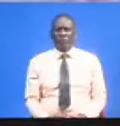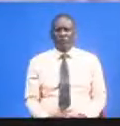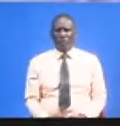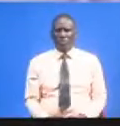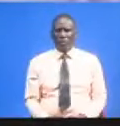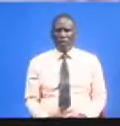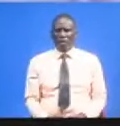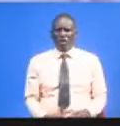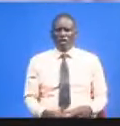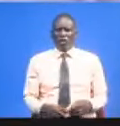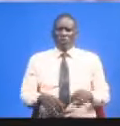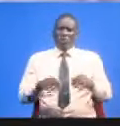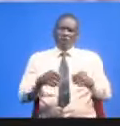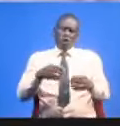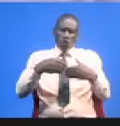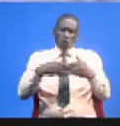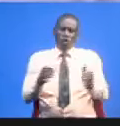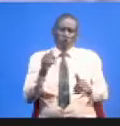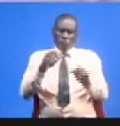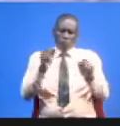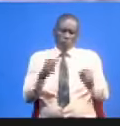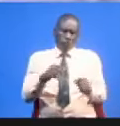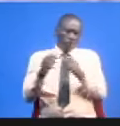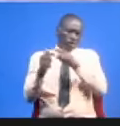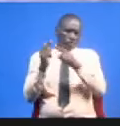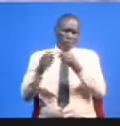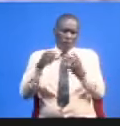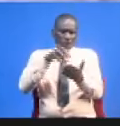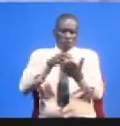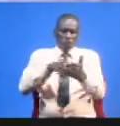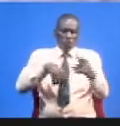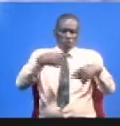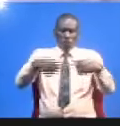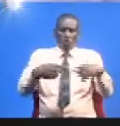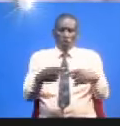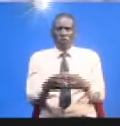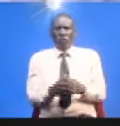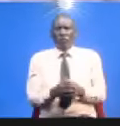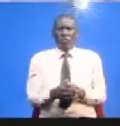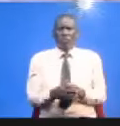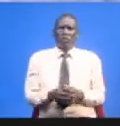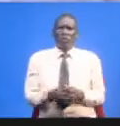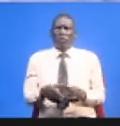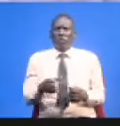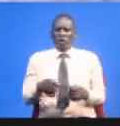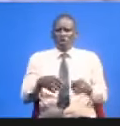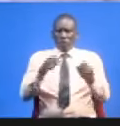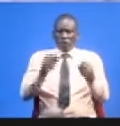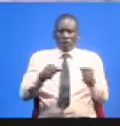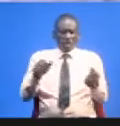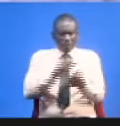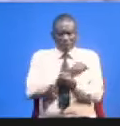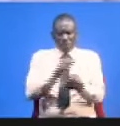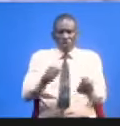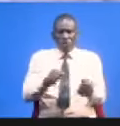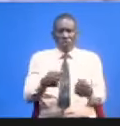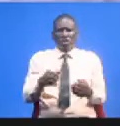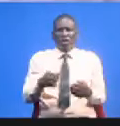That are likely to be incurred if the situation continues are costs on damages,